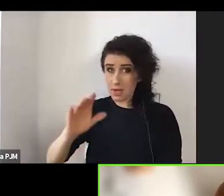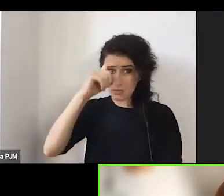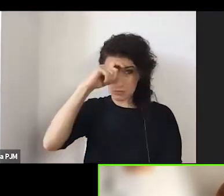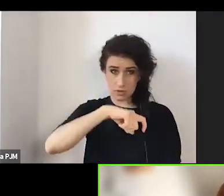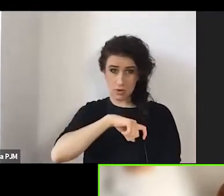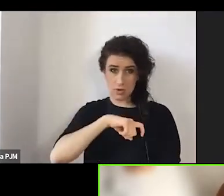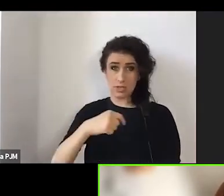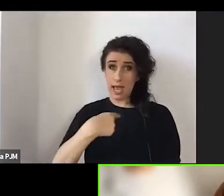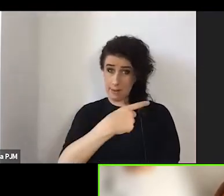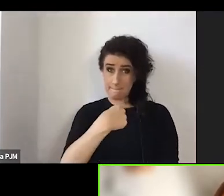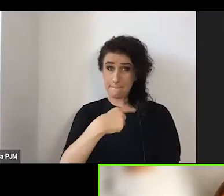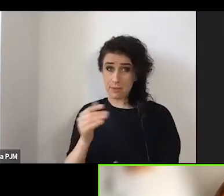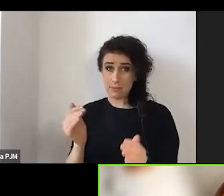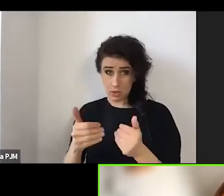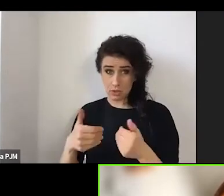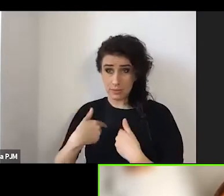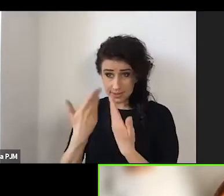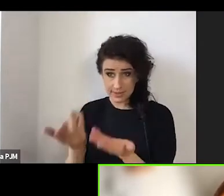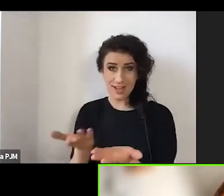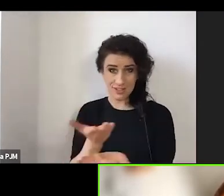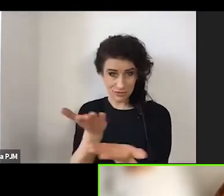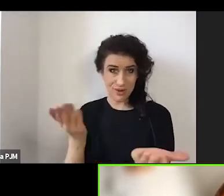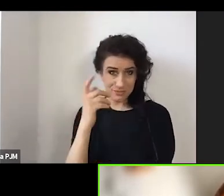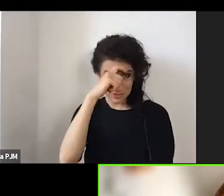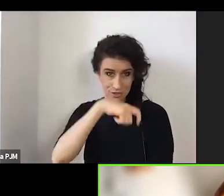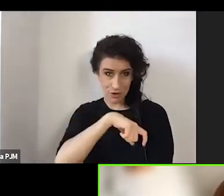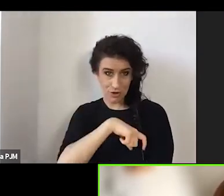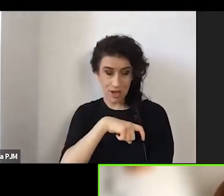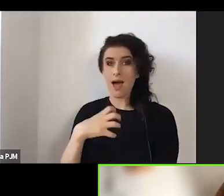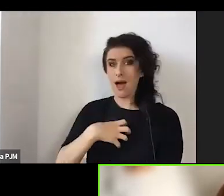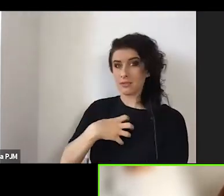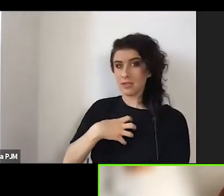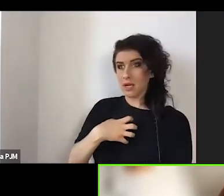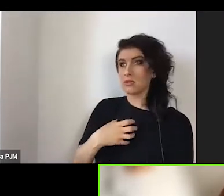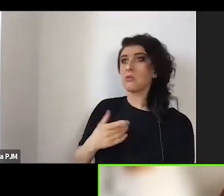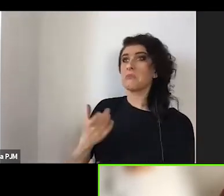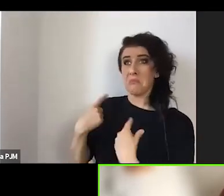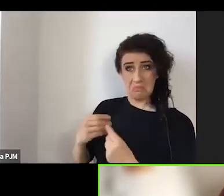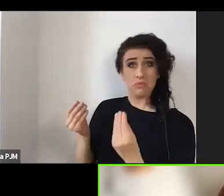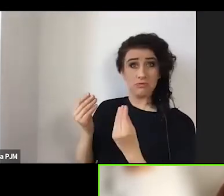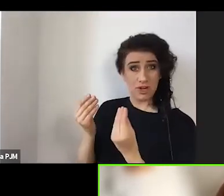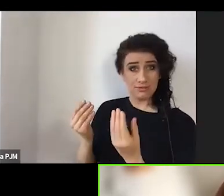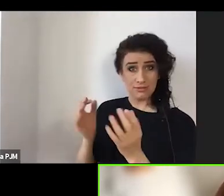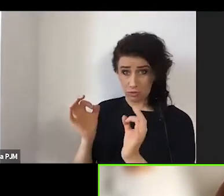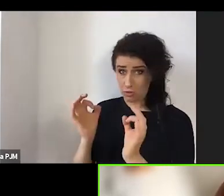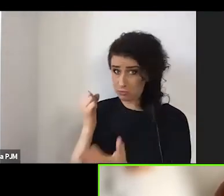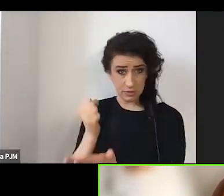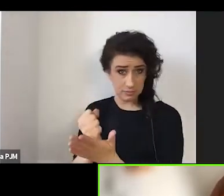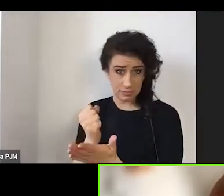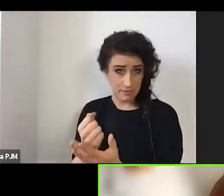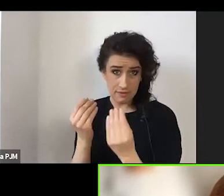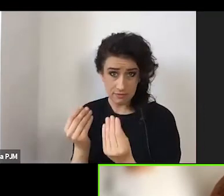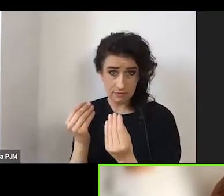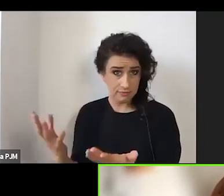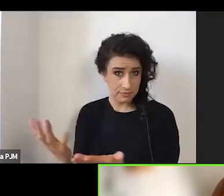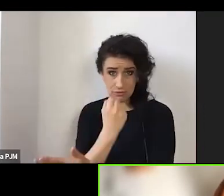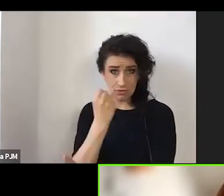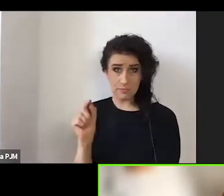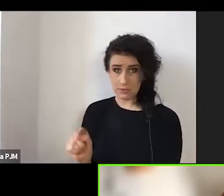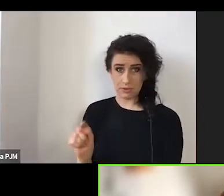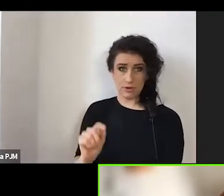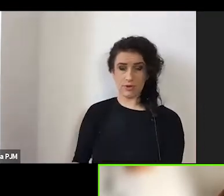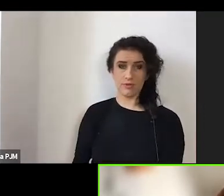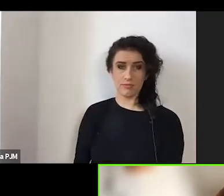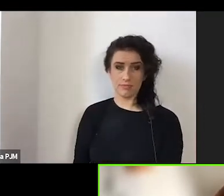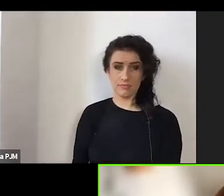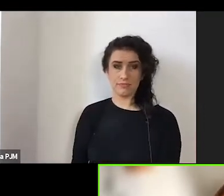like, okay, great, that's perfect. Because if you show them that you need it and you can make their job easier, then they are